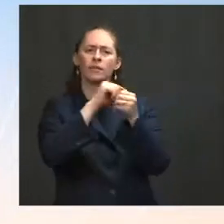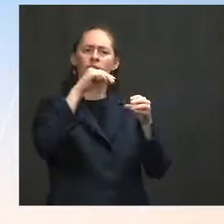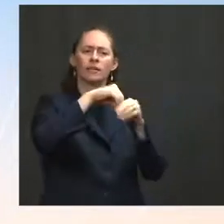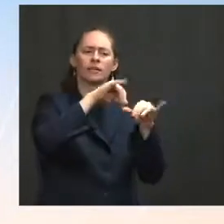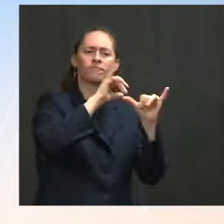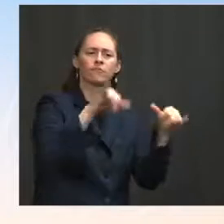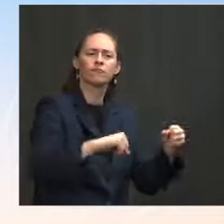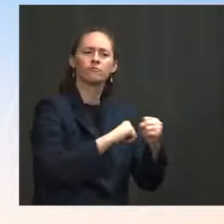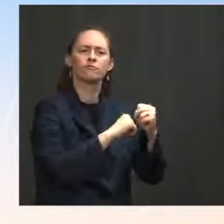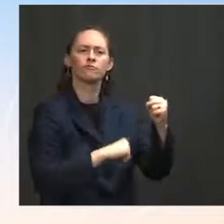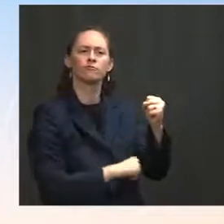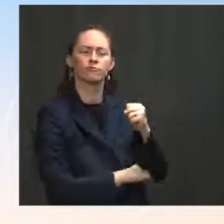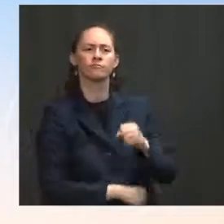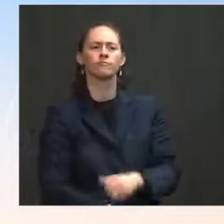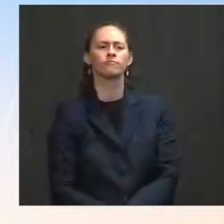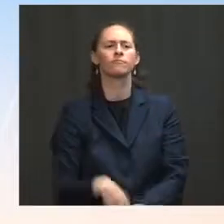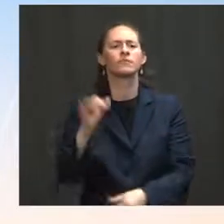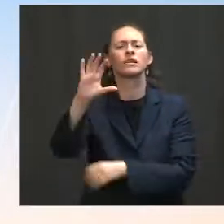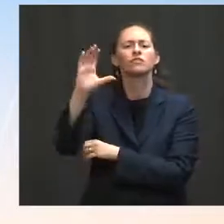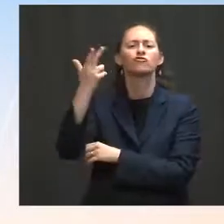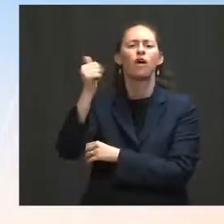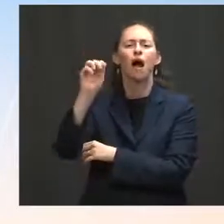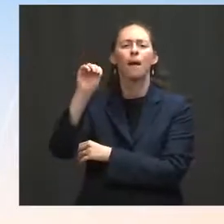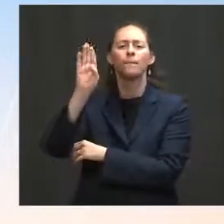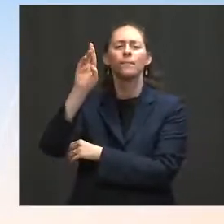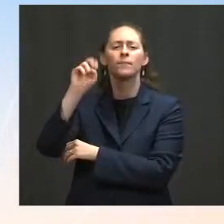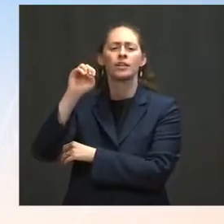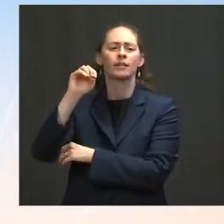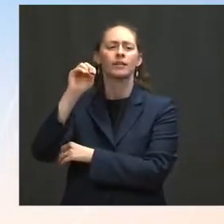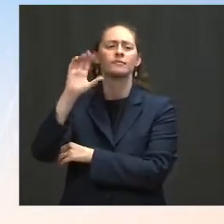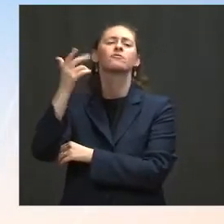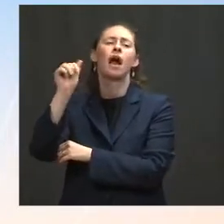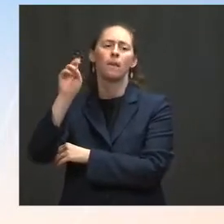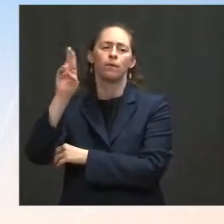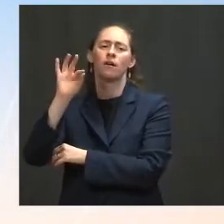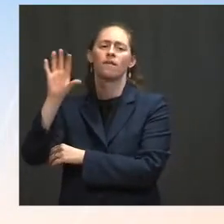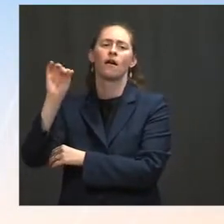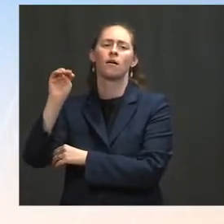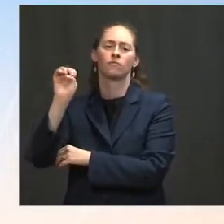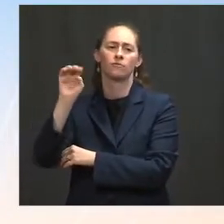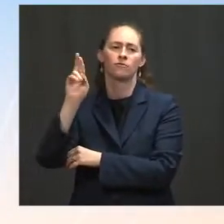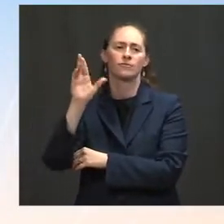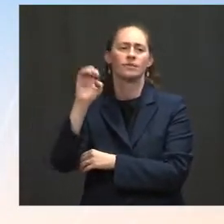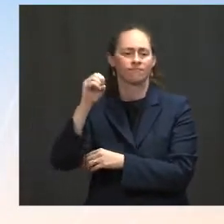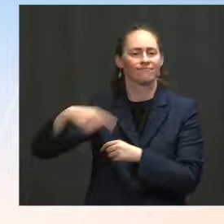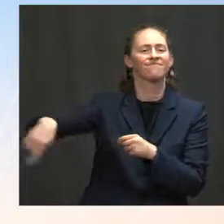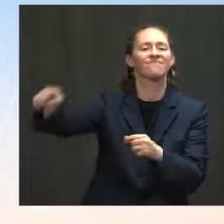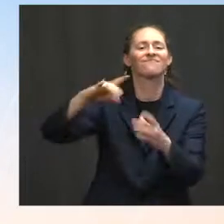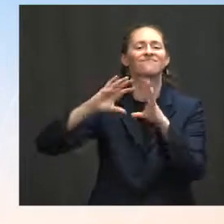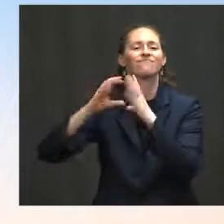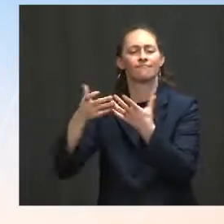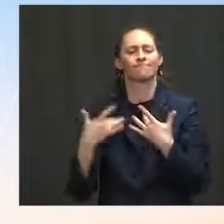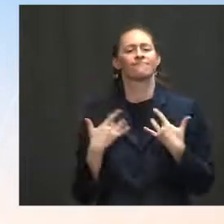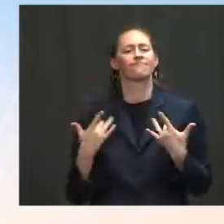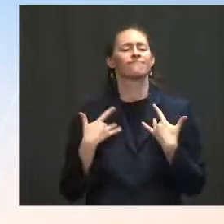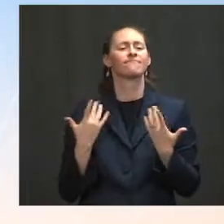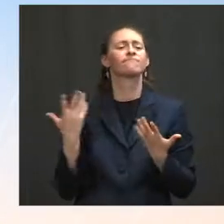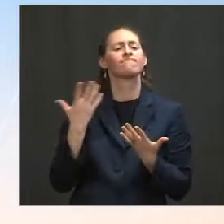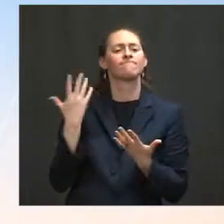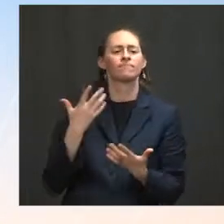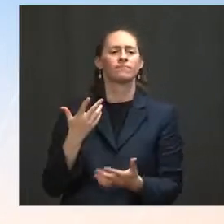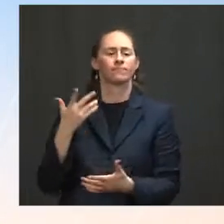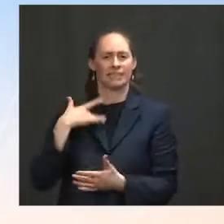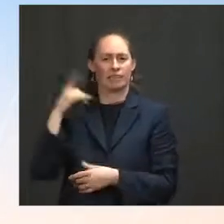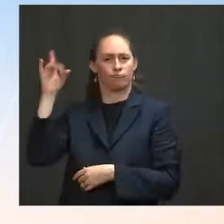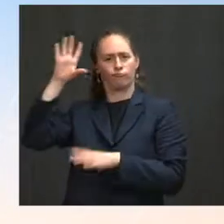that government is just kind of inserting itself too much into business dealings. The National Association of Manufacturers saying